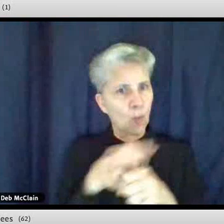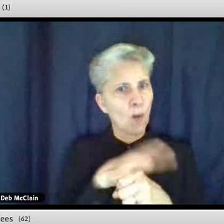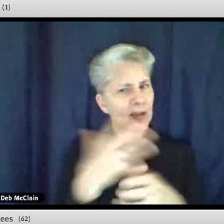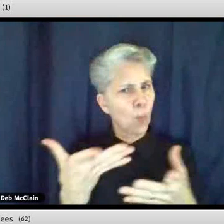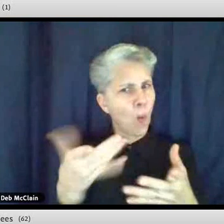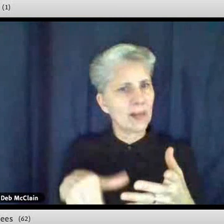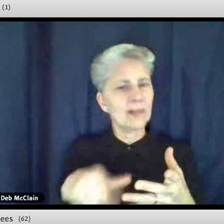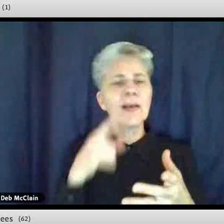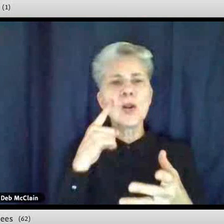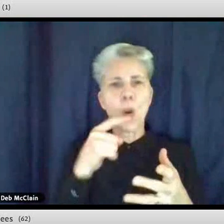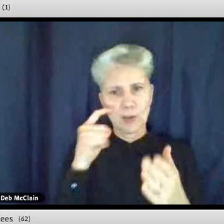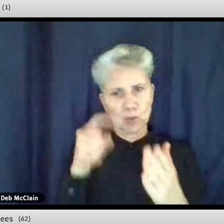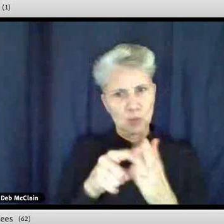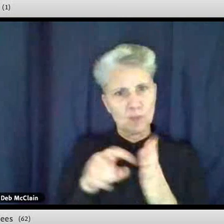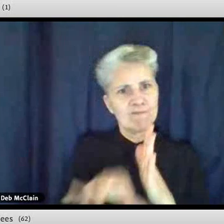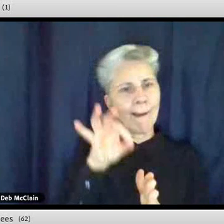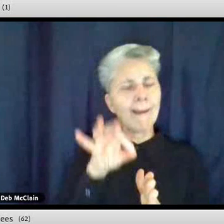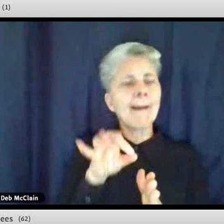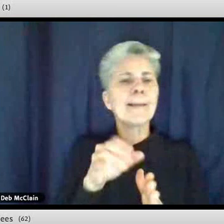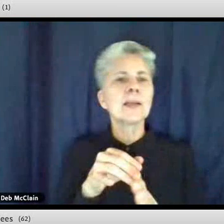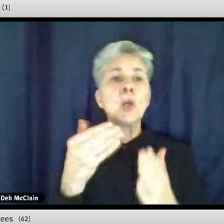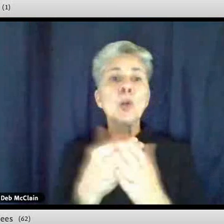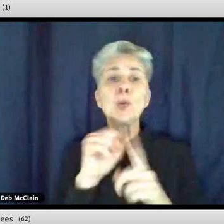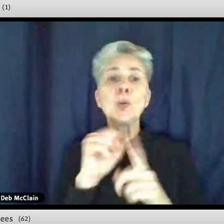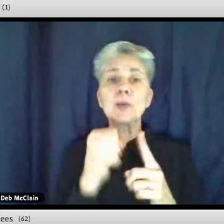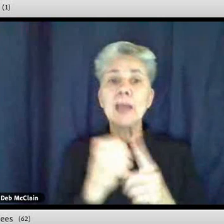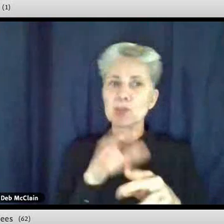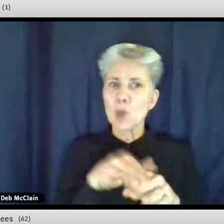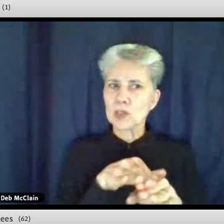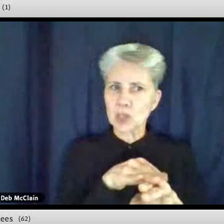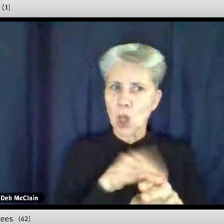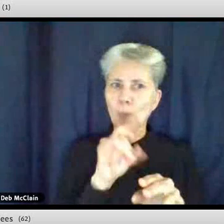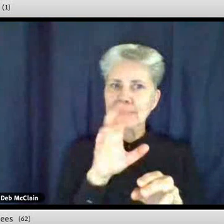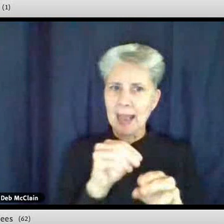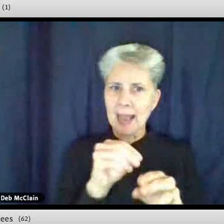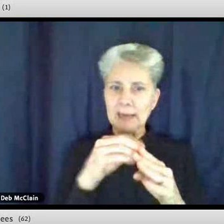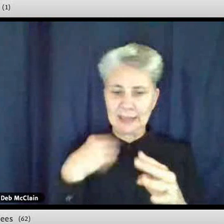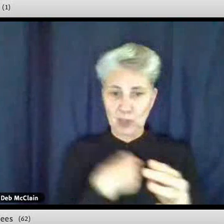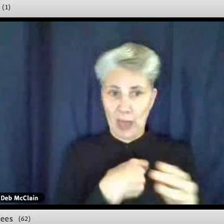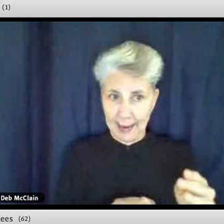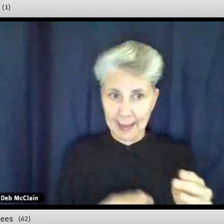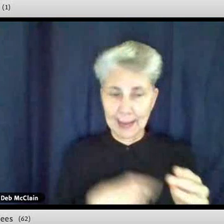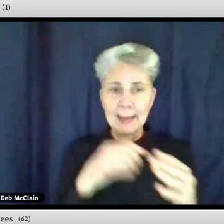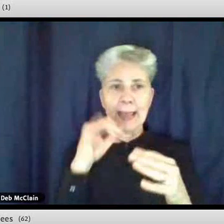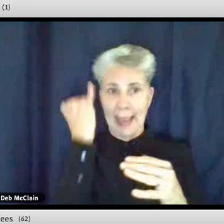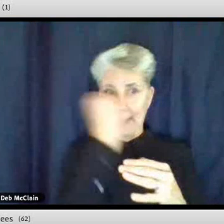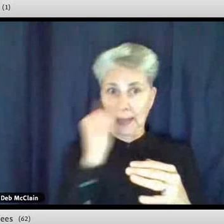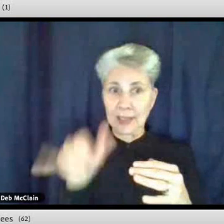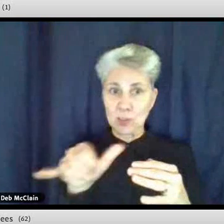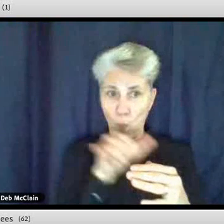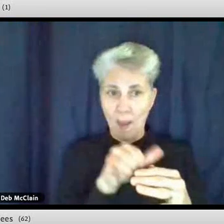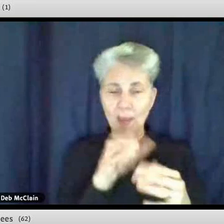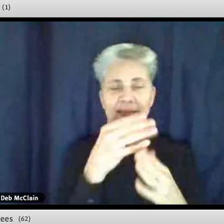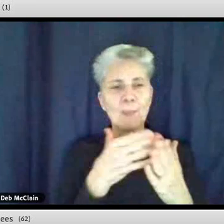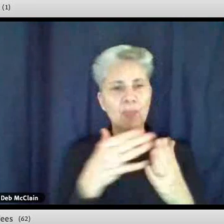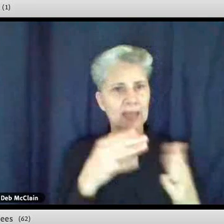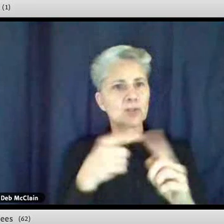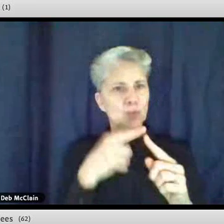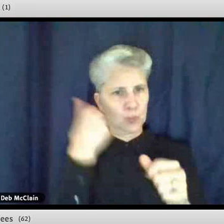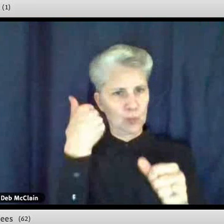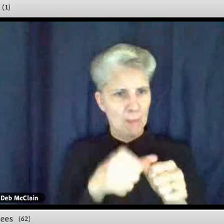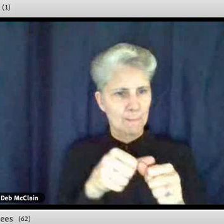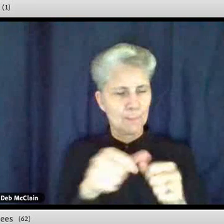been able to test for it, right? They know what it is. They know how to detect it. The new cases are slowing in